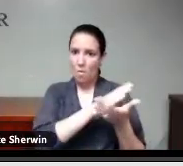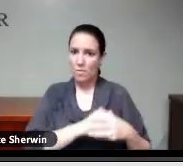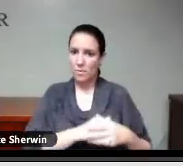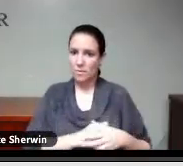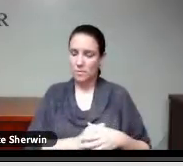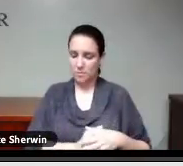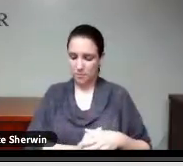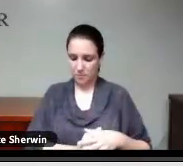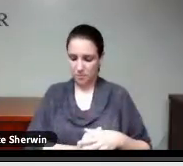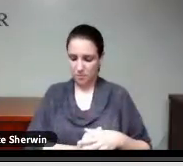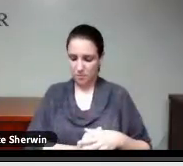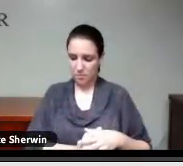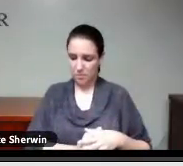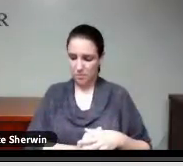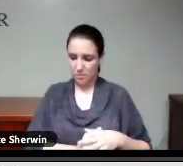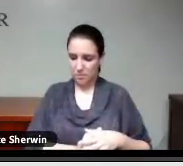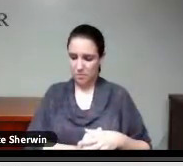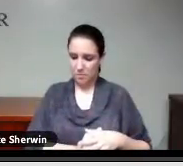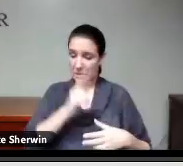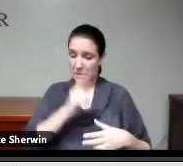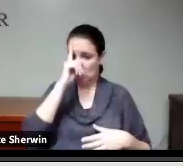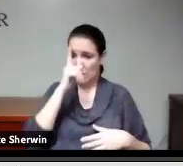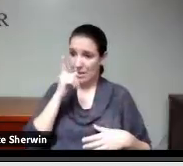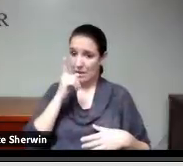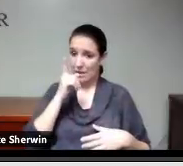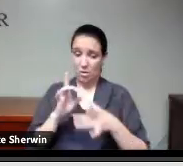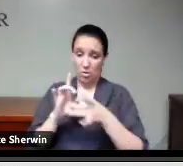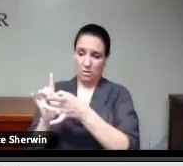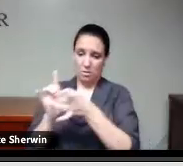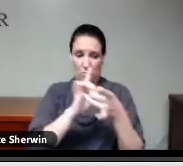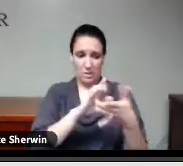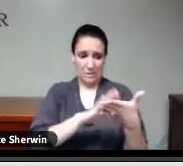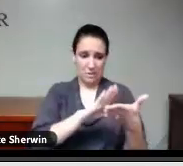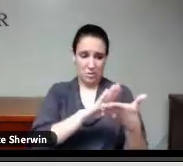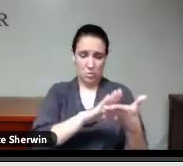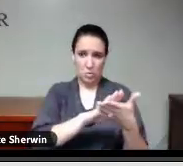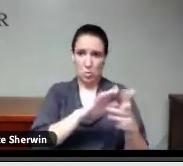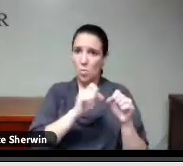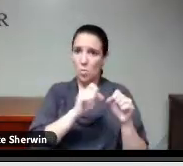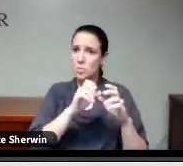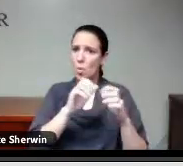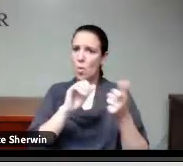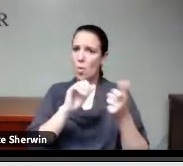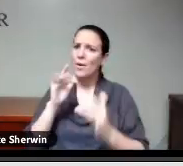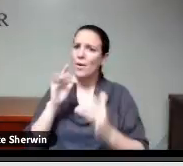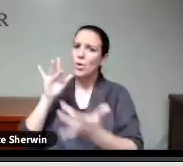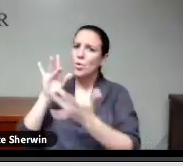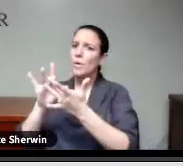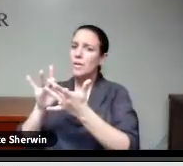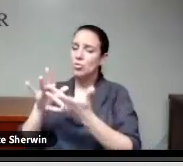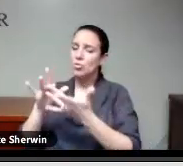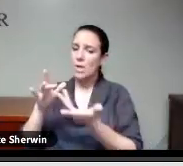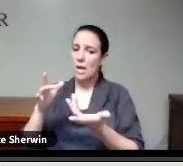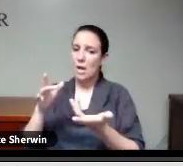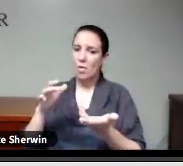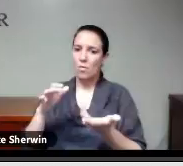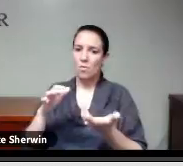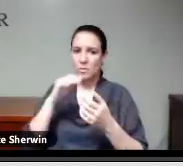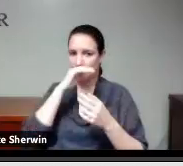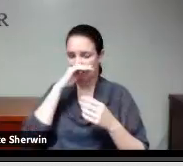population. They think of you as really connected to the schools. And so how is it that you could reach out? What are some of the ways in which